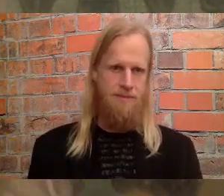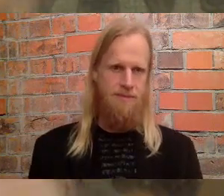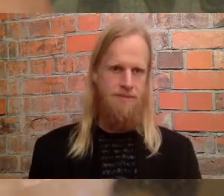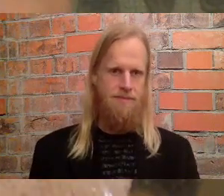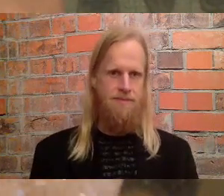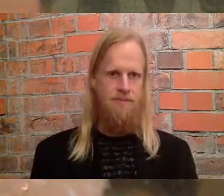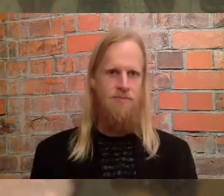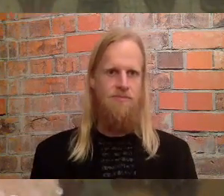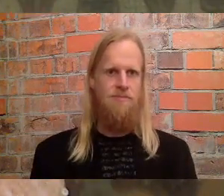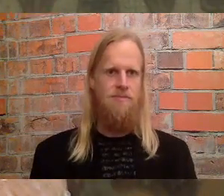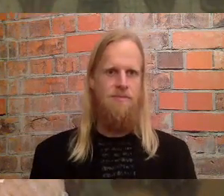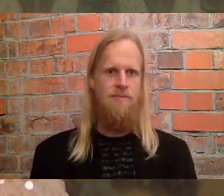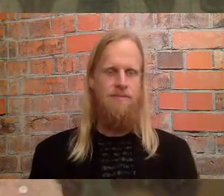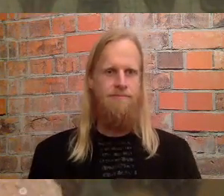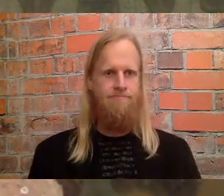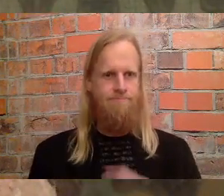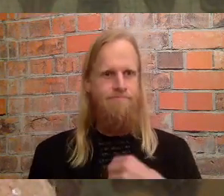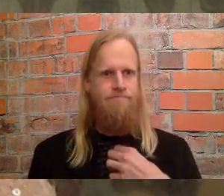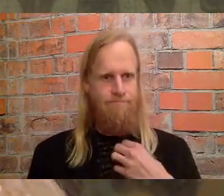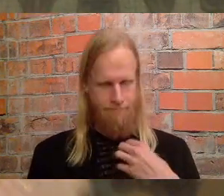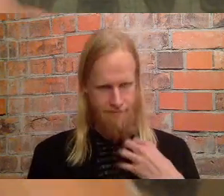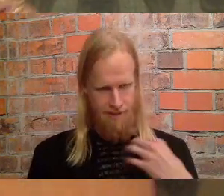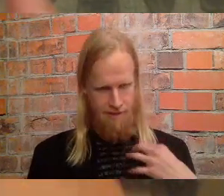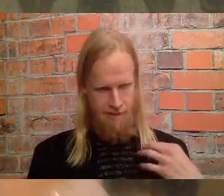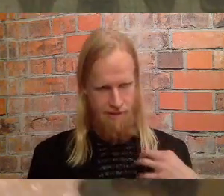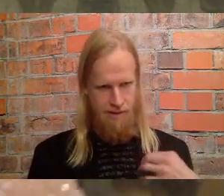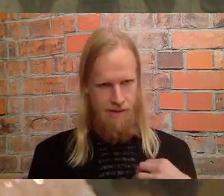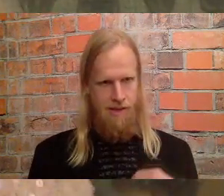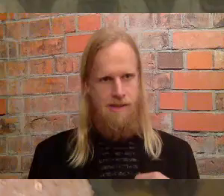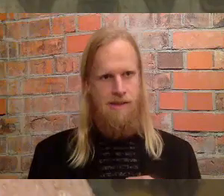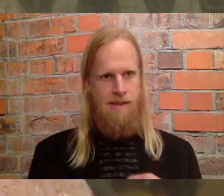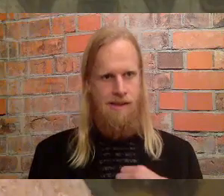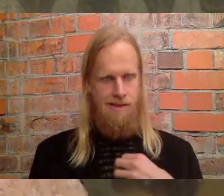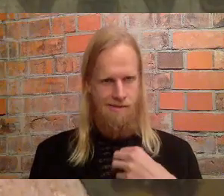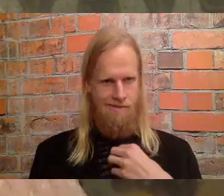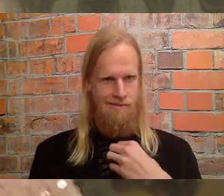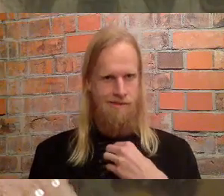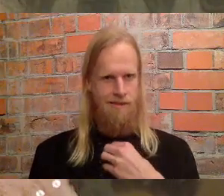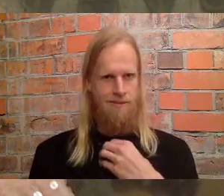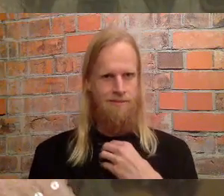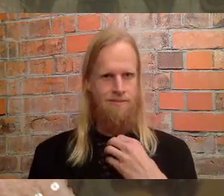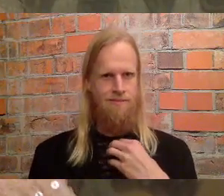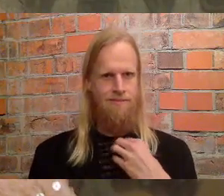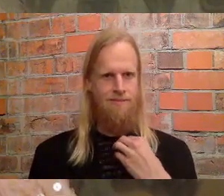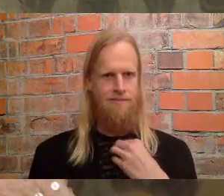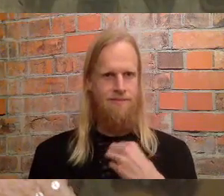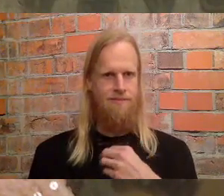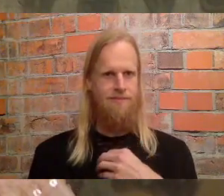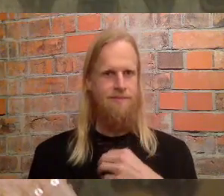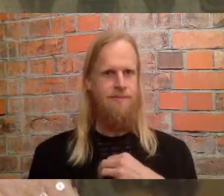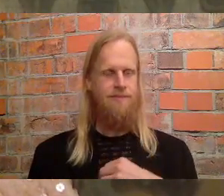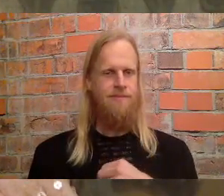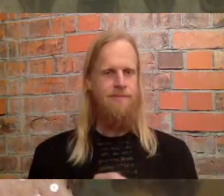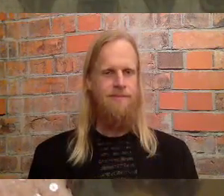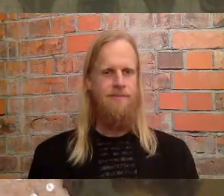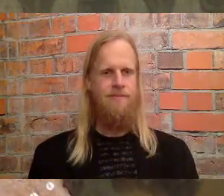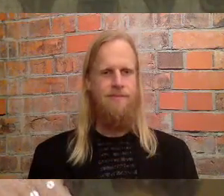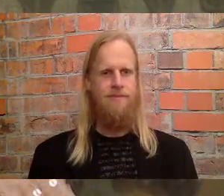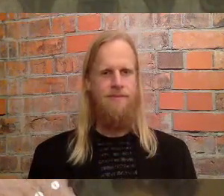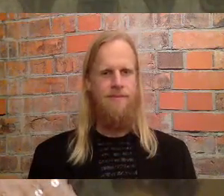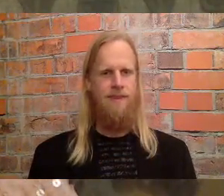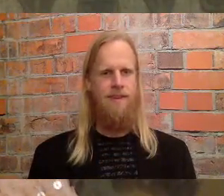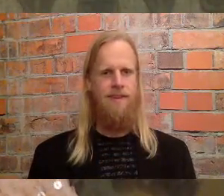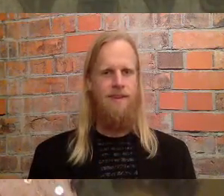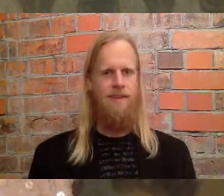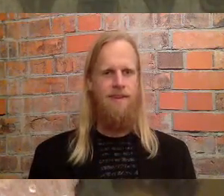So just tapping the chest and listening again. Does it bring you pleasure or peace, or does it bring you a lot of intense things that you have to